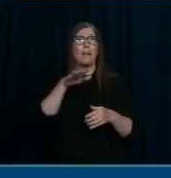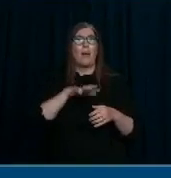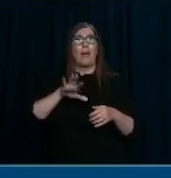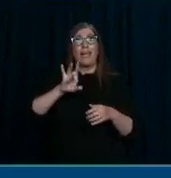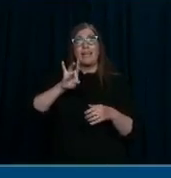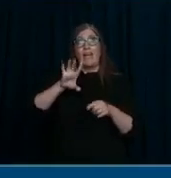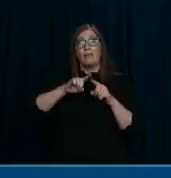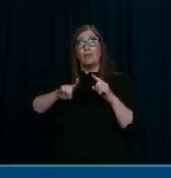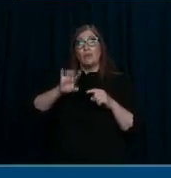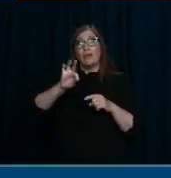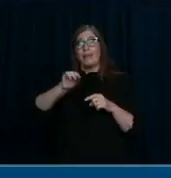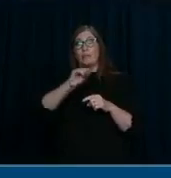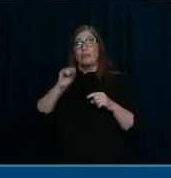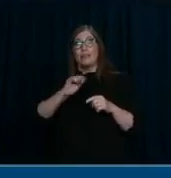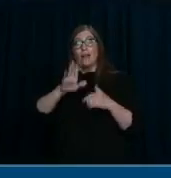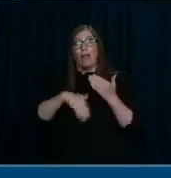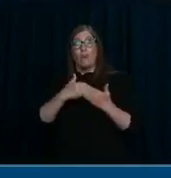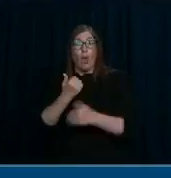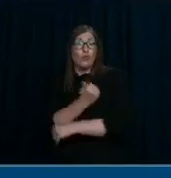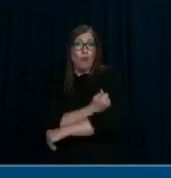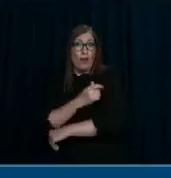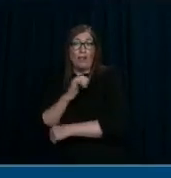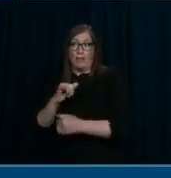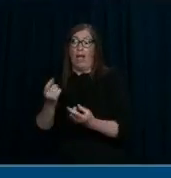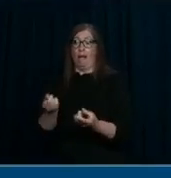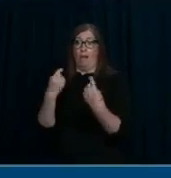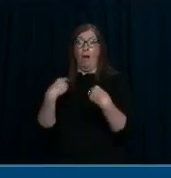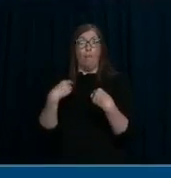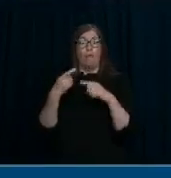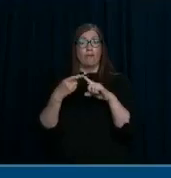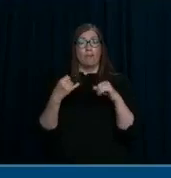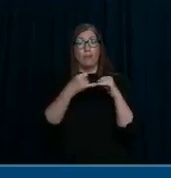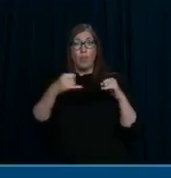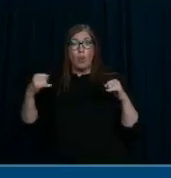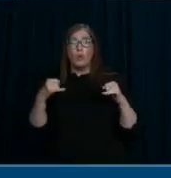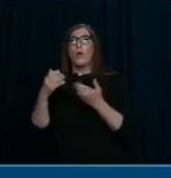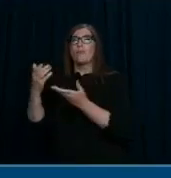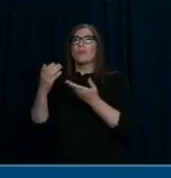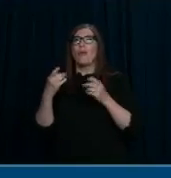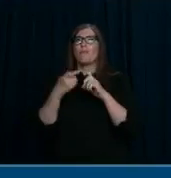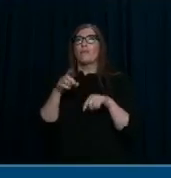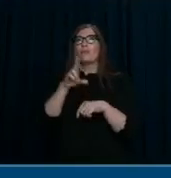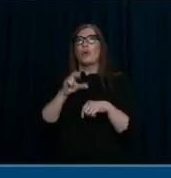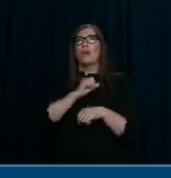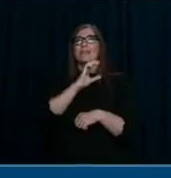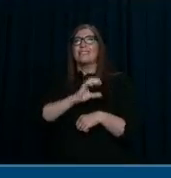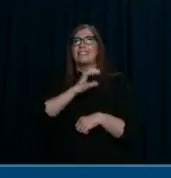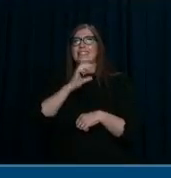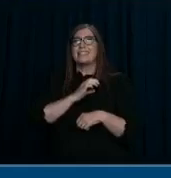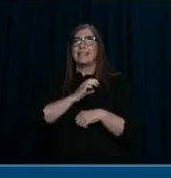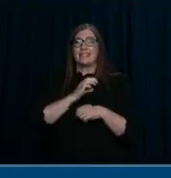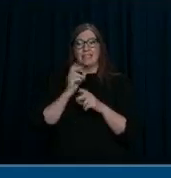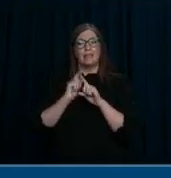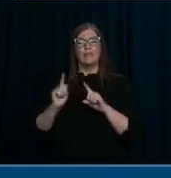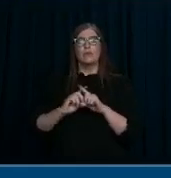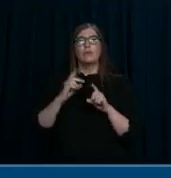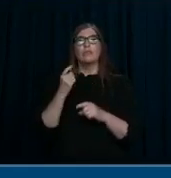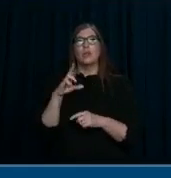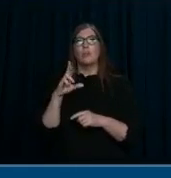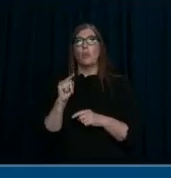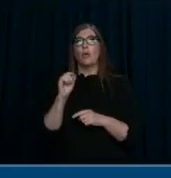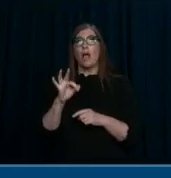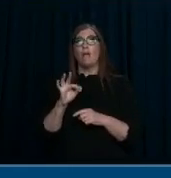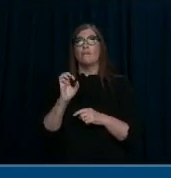85 to 90% of all drugs coming across the border are brought in by U.S. citizens at ports of entry. That